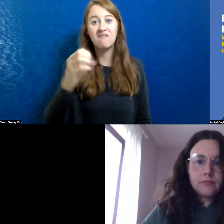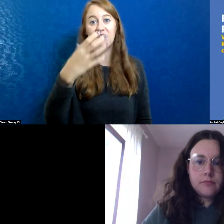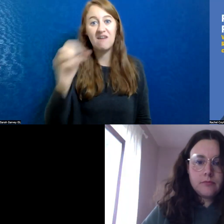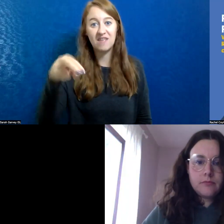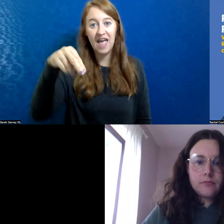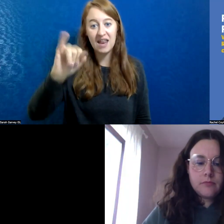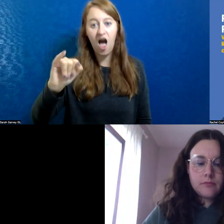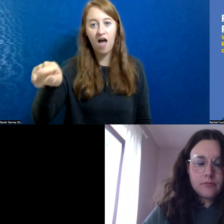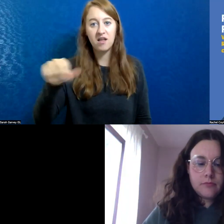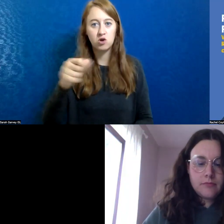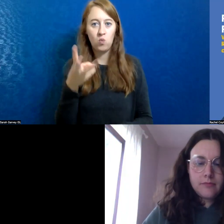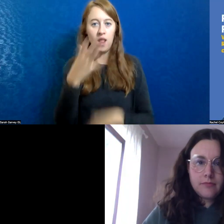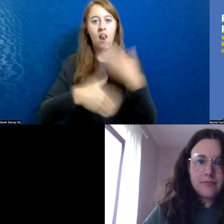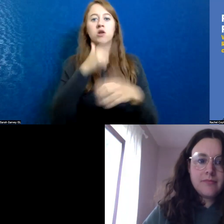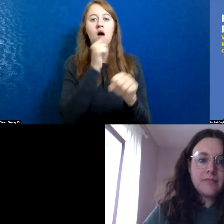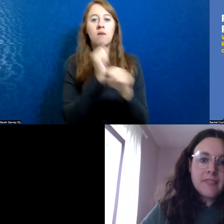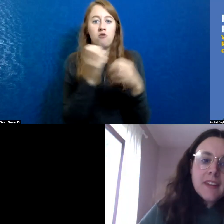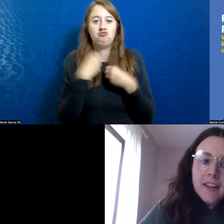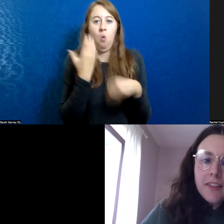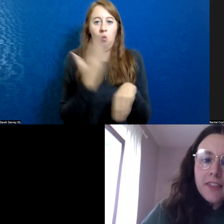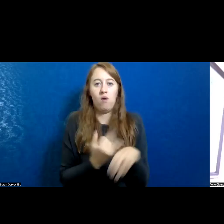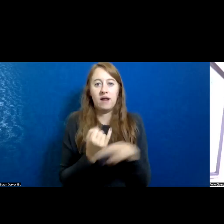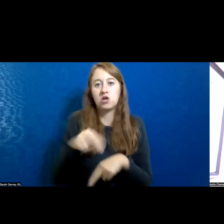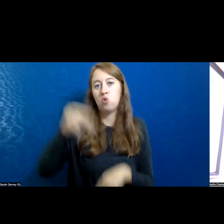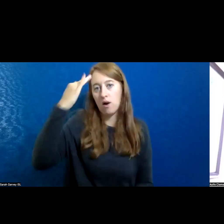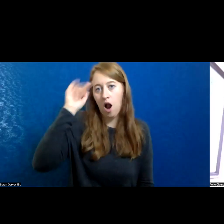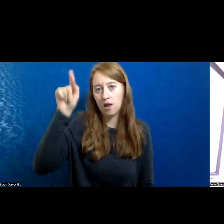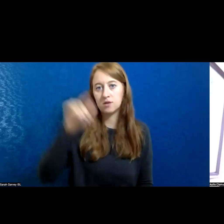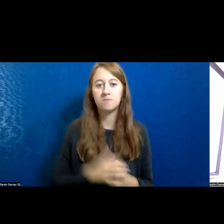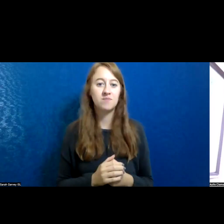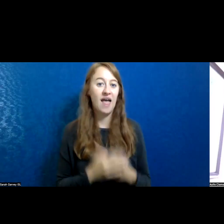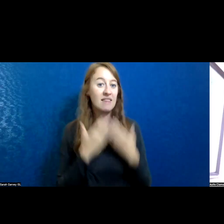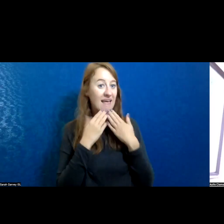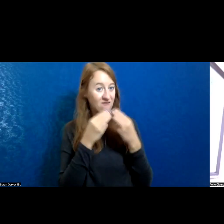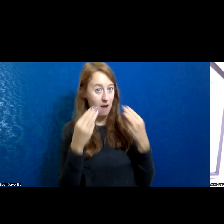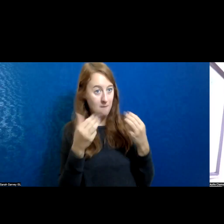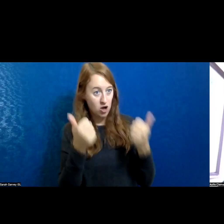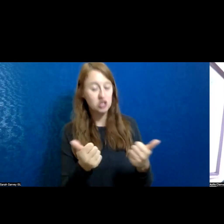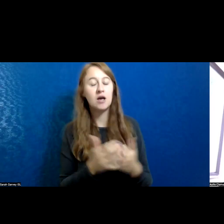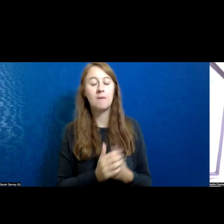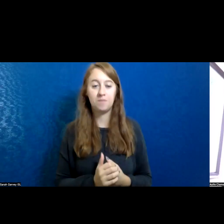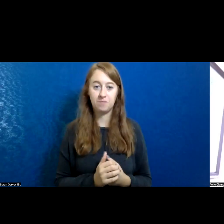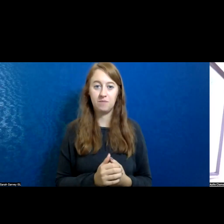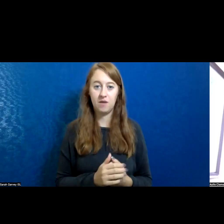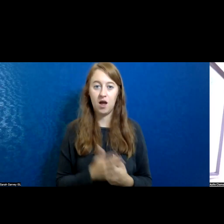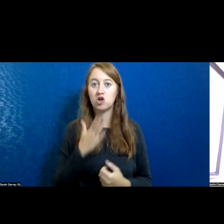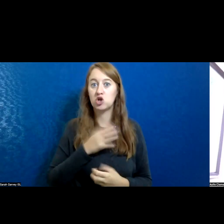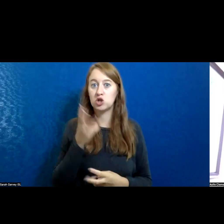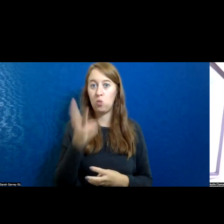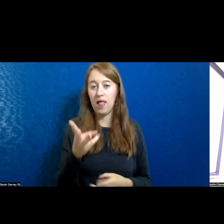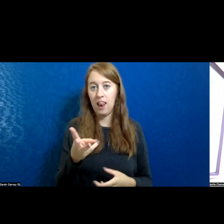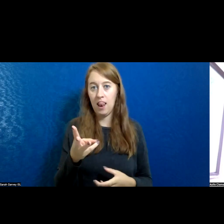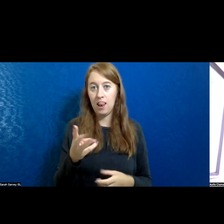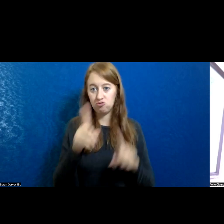into politics. Thanks so much for joining us, Aoife. Thank you for having me. Let me just pull up my